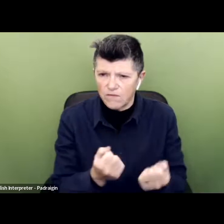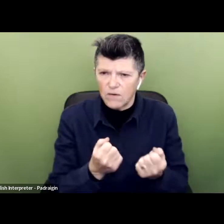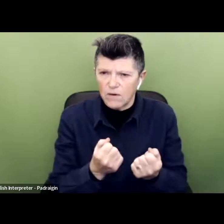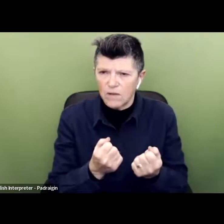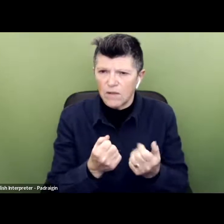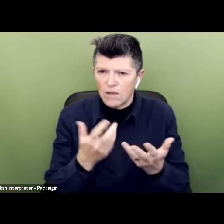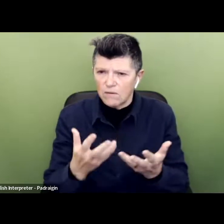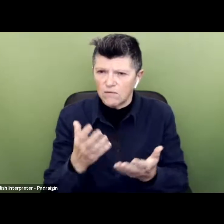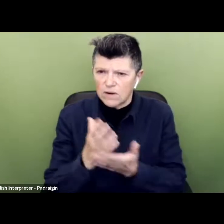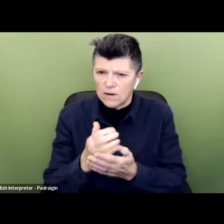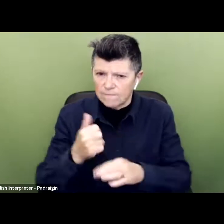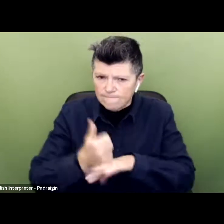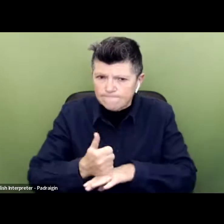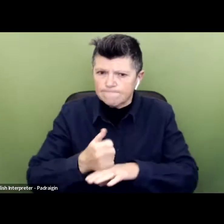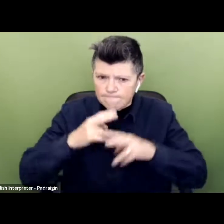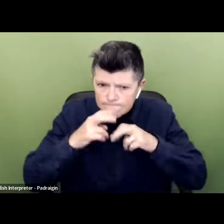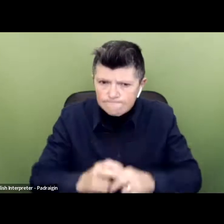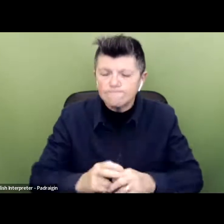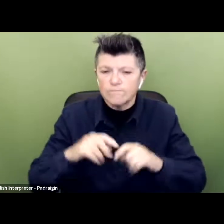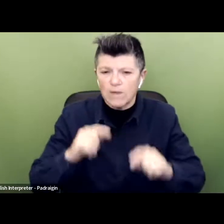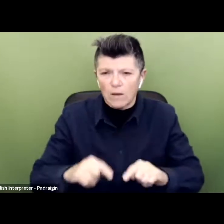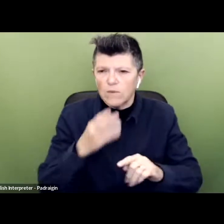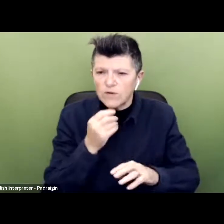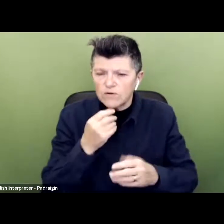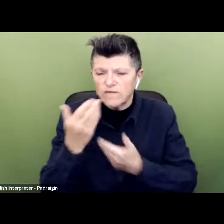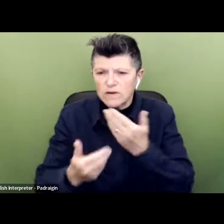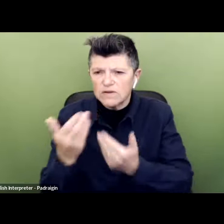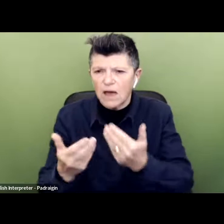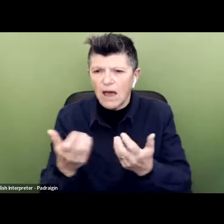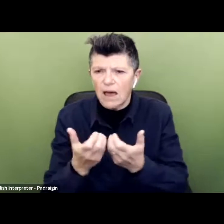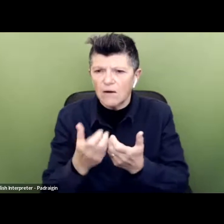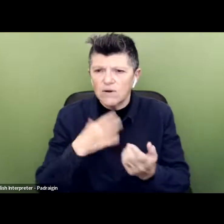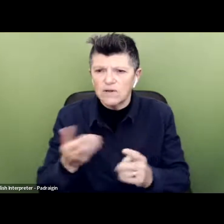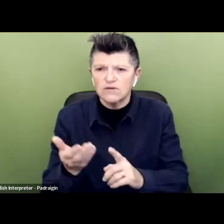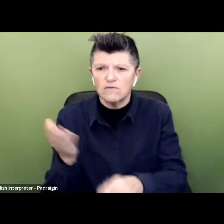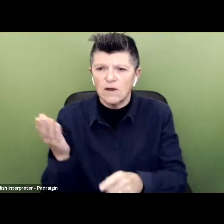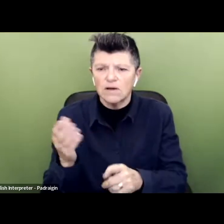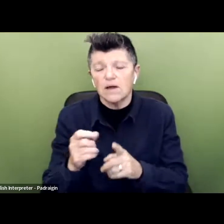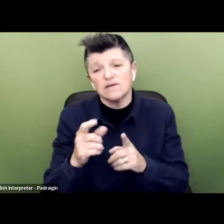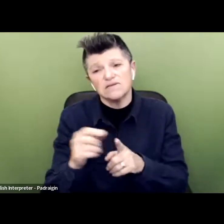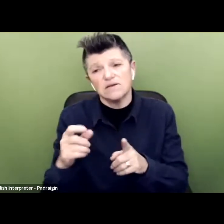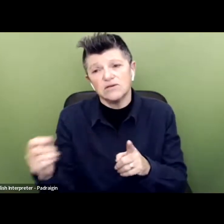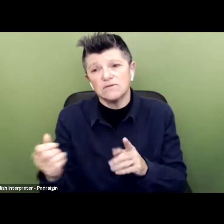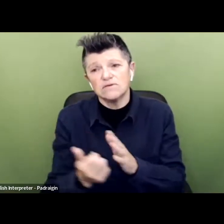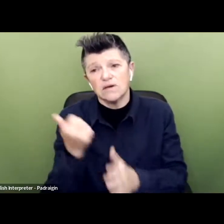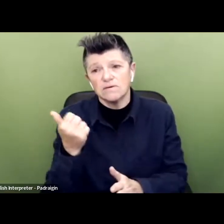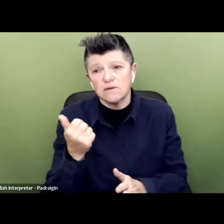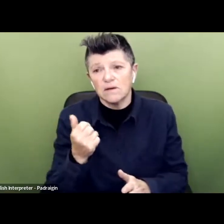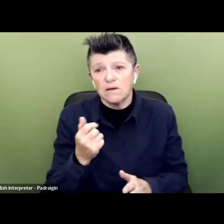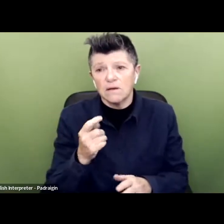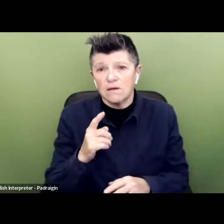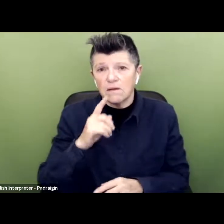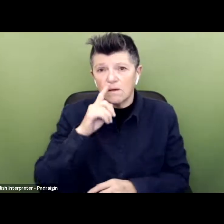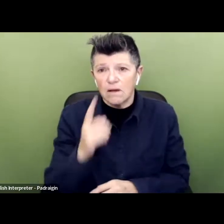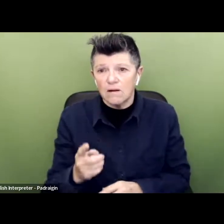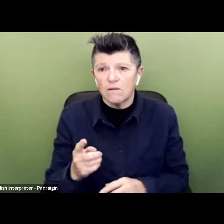that is a maybe useful notion, and how we need to recognise that these digital skills cannot be collapsed into economic